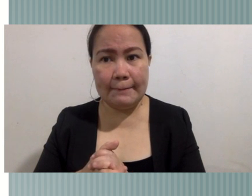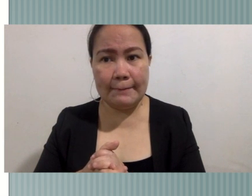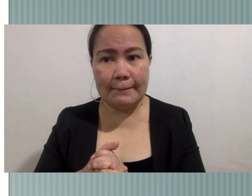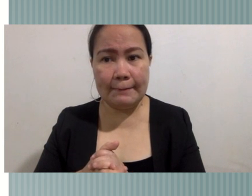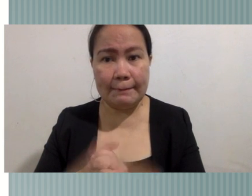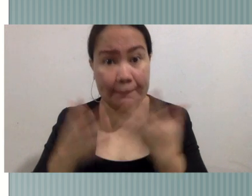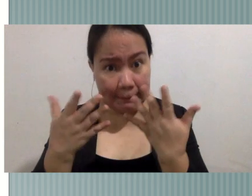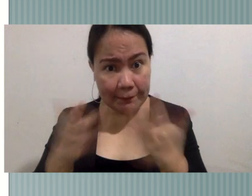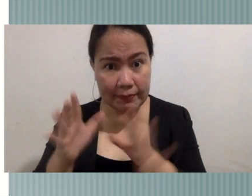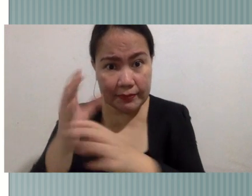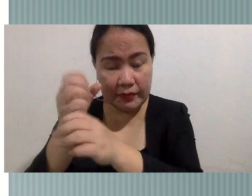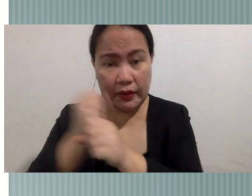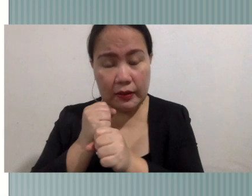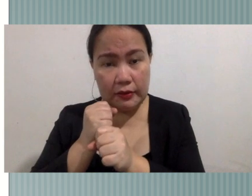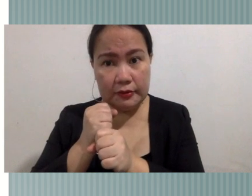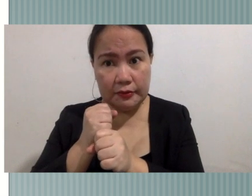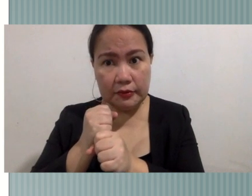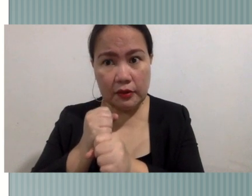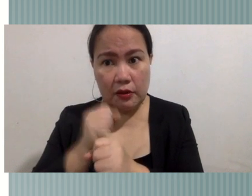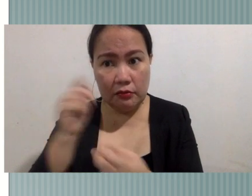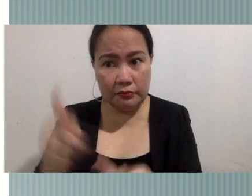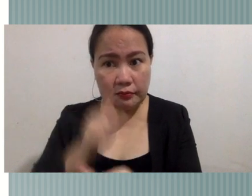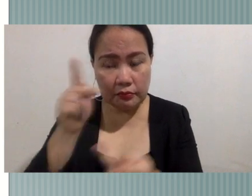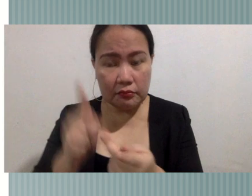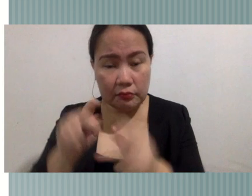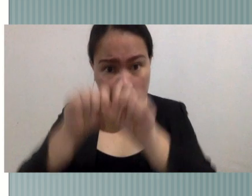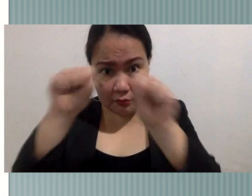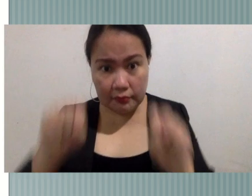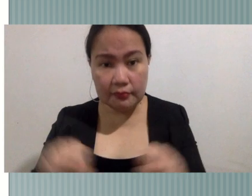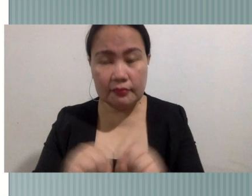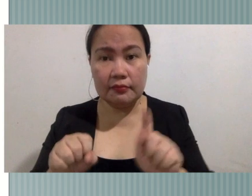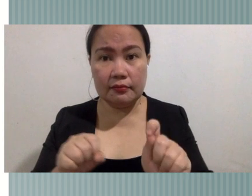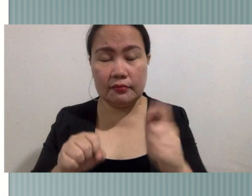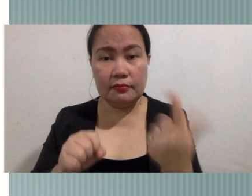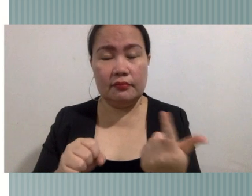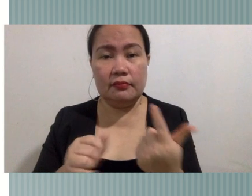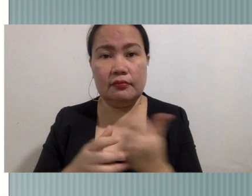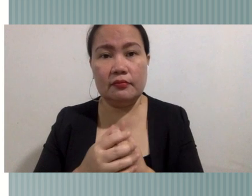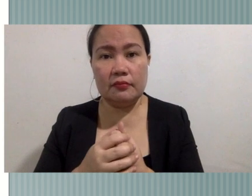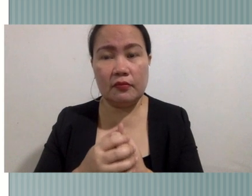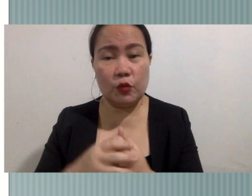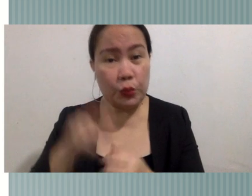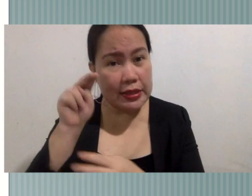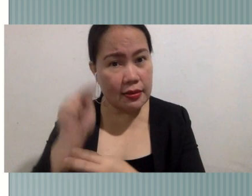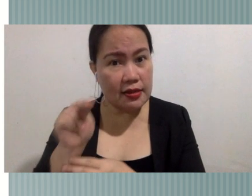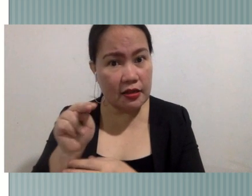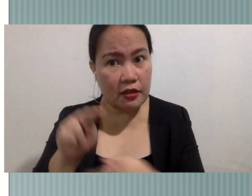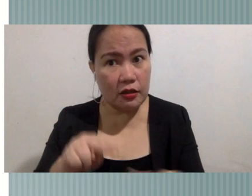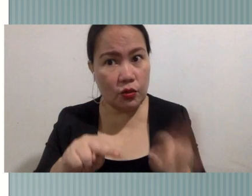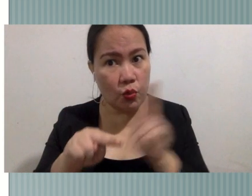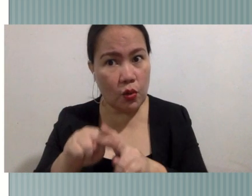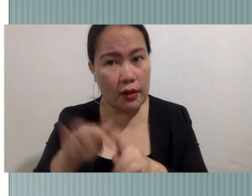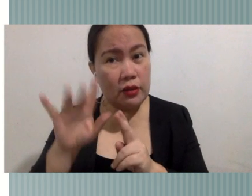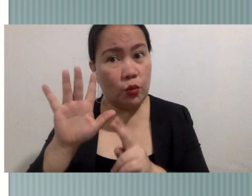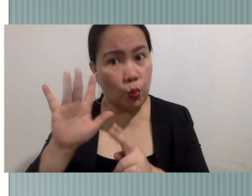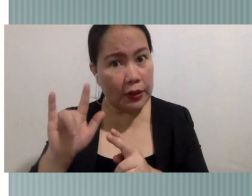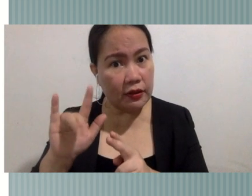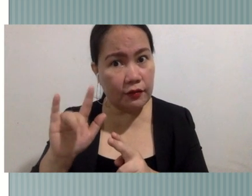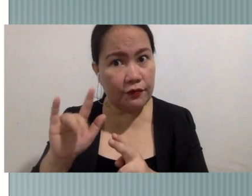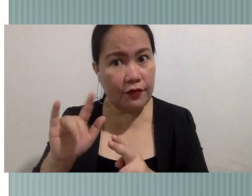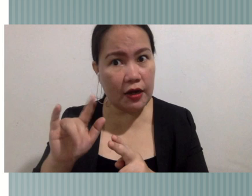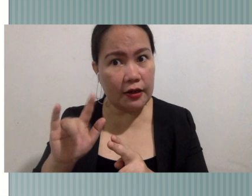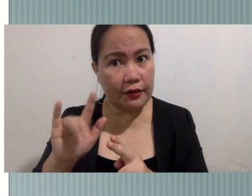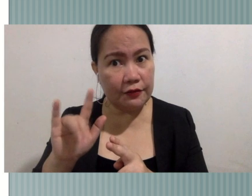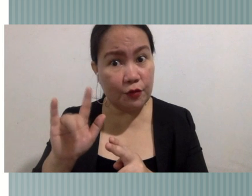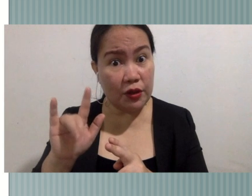After natin makuha yung perfect squared trinomials, no? We need to add 25 to